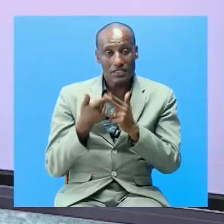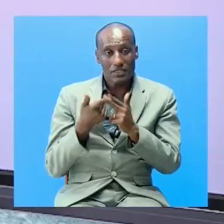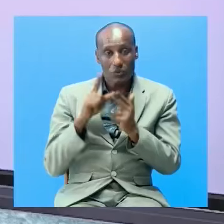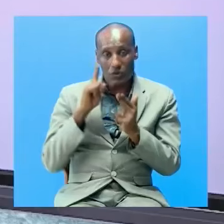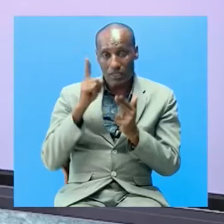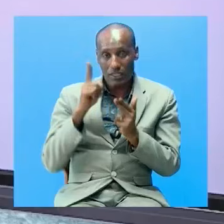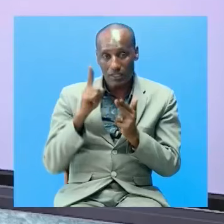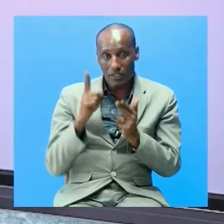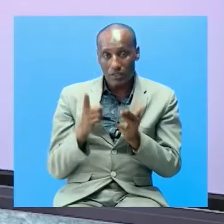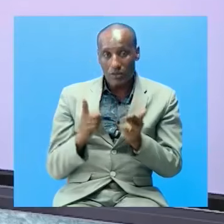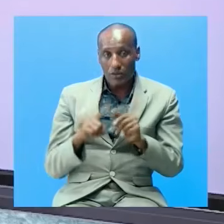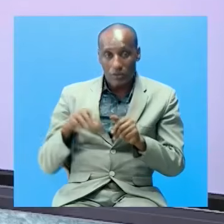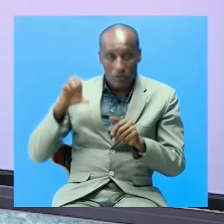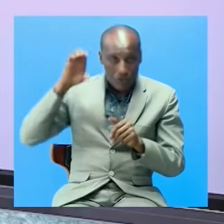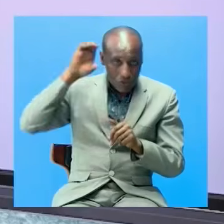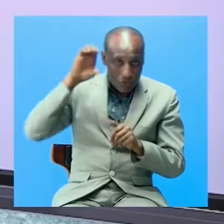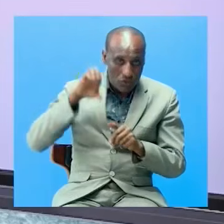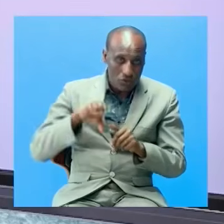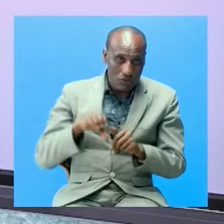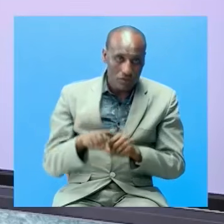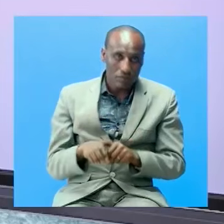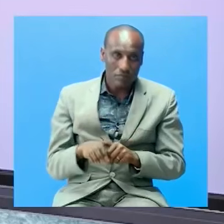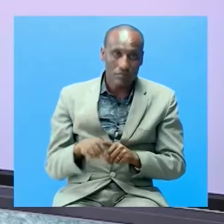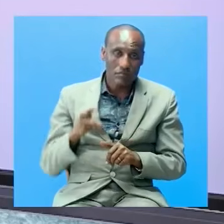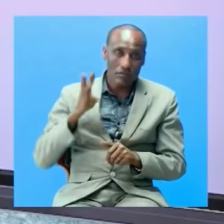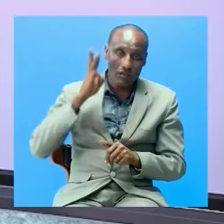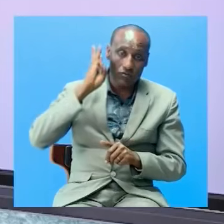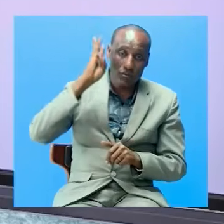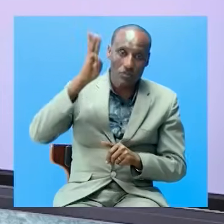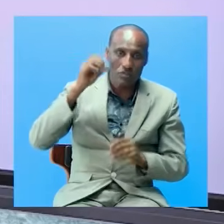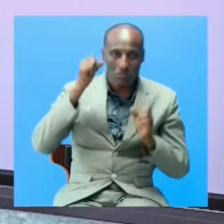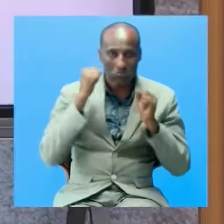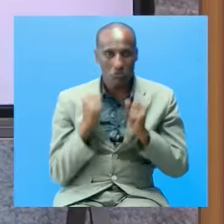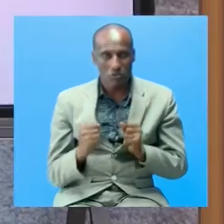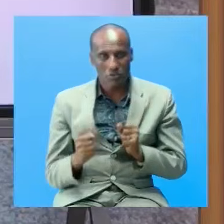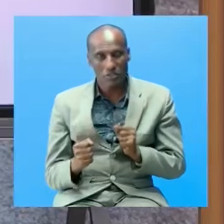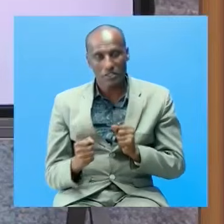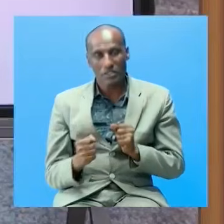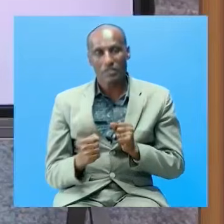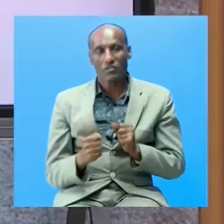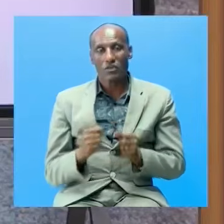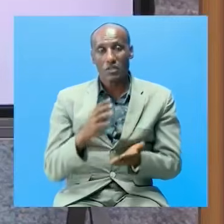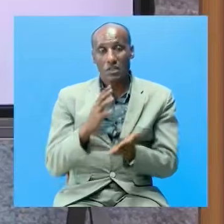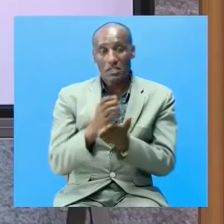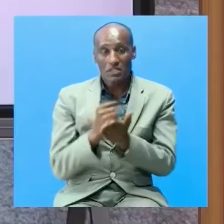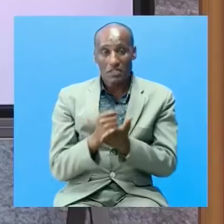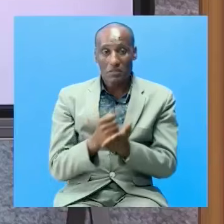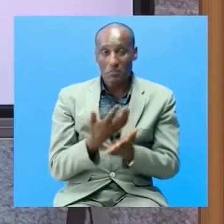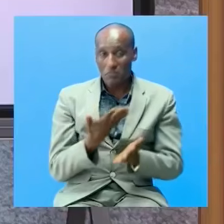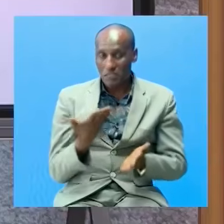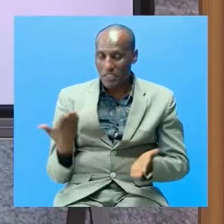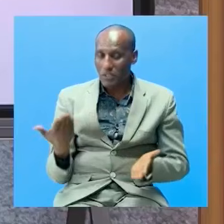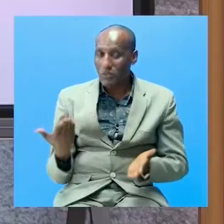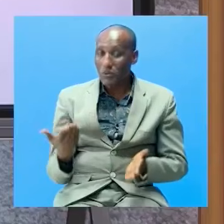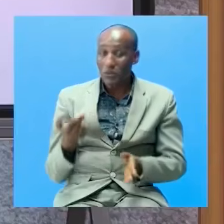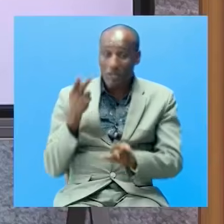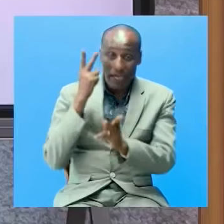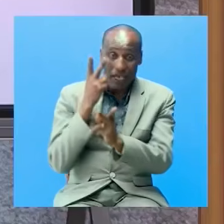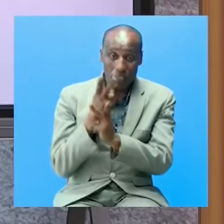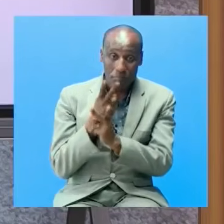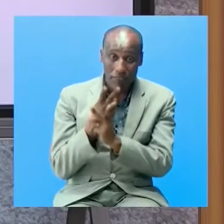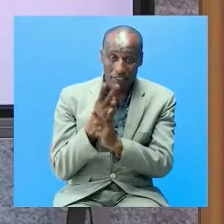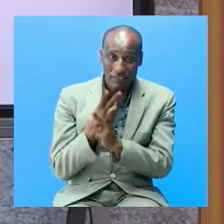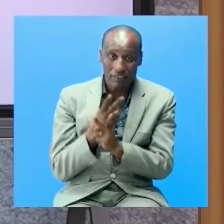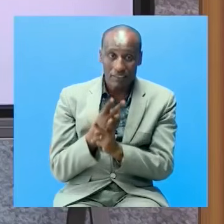90%. And when we come to the third one, should, when you use should for future